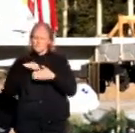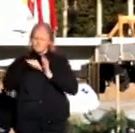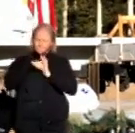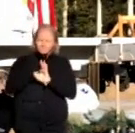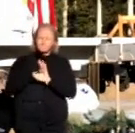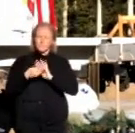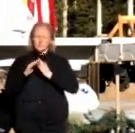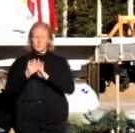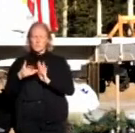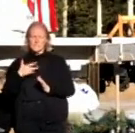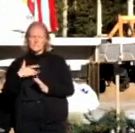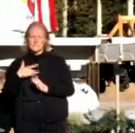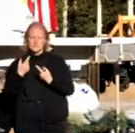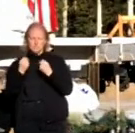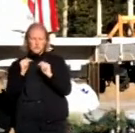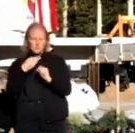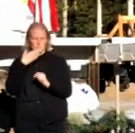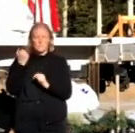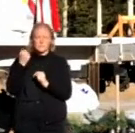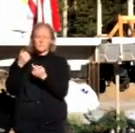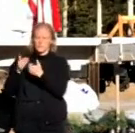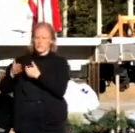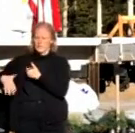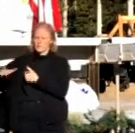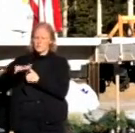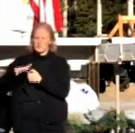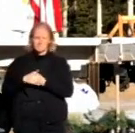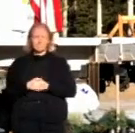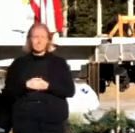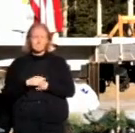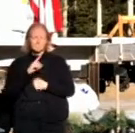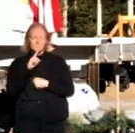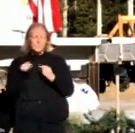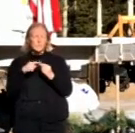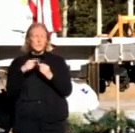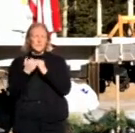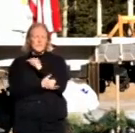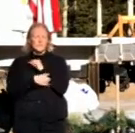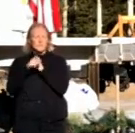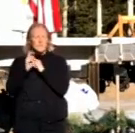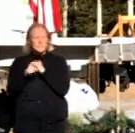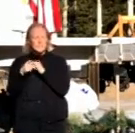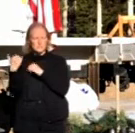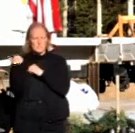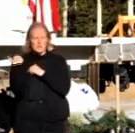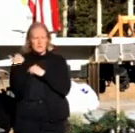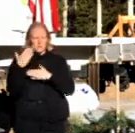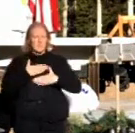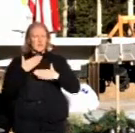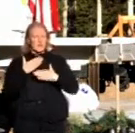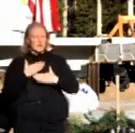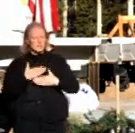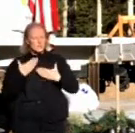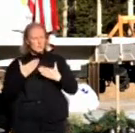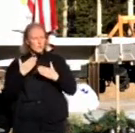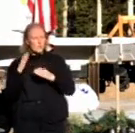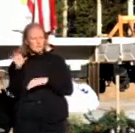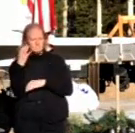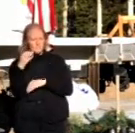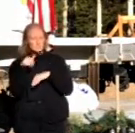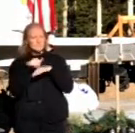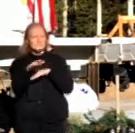and strive for what's best for their neighbors. It is fitting that when our country most needs a reminder of holiday joy, that we should send a tree from this part